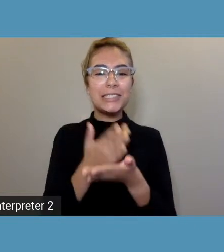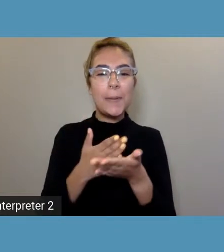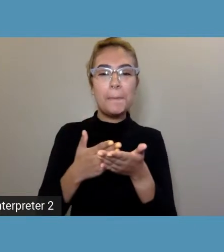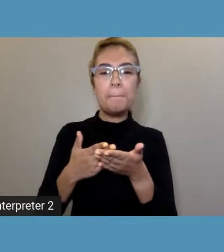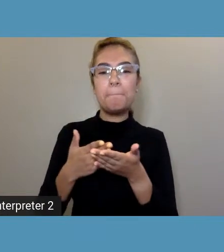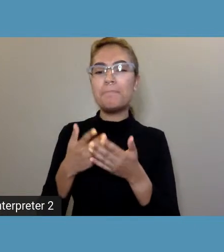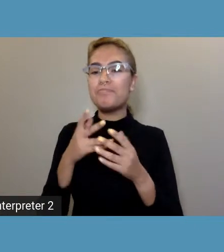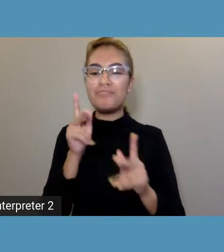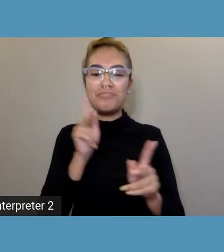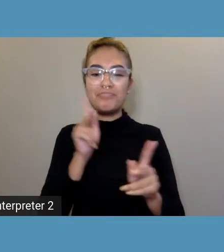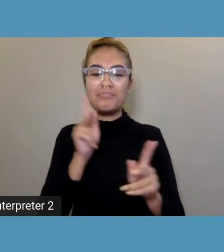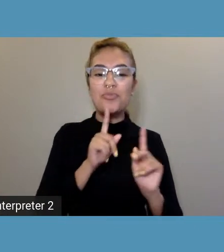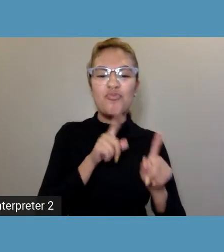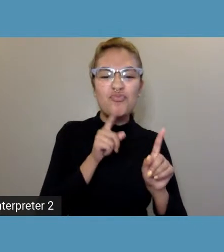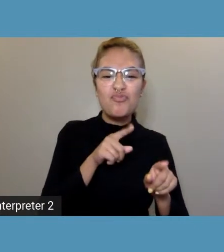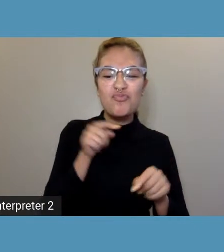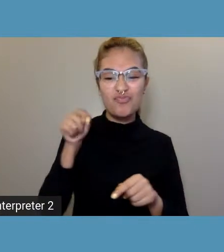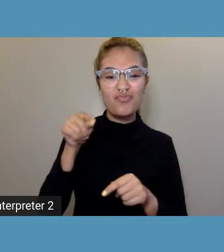activity happening,